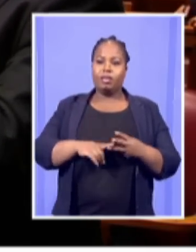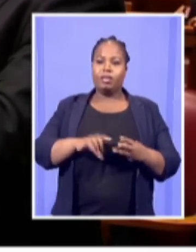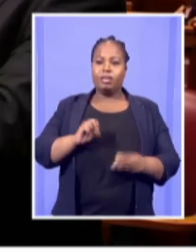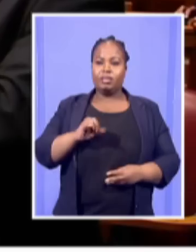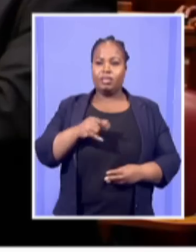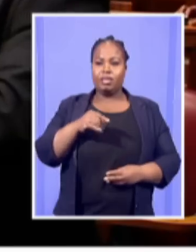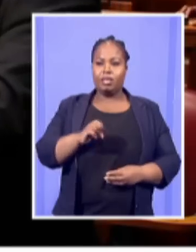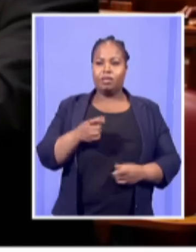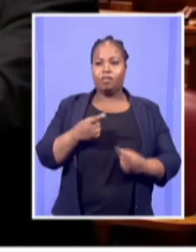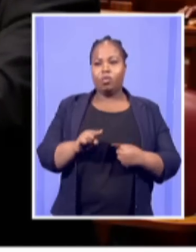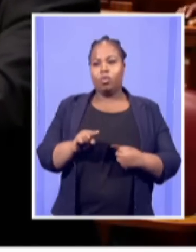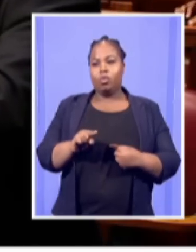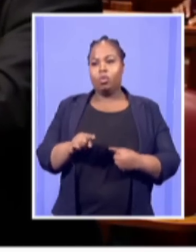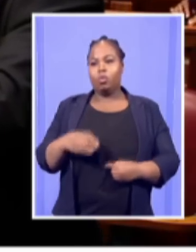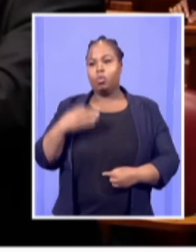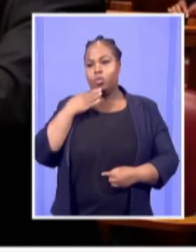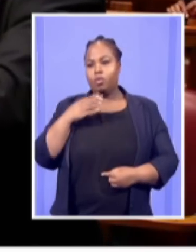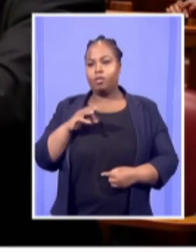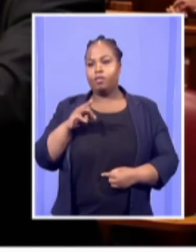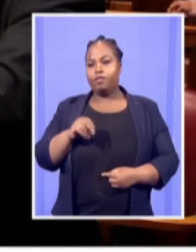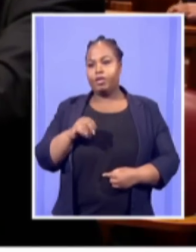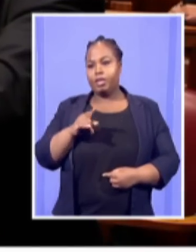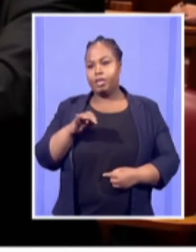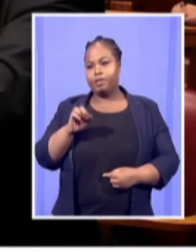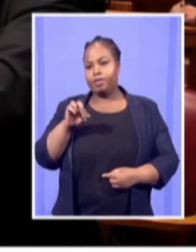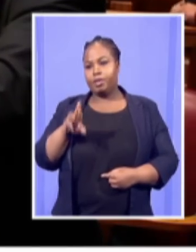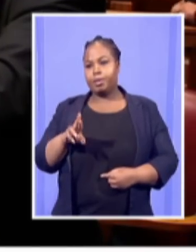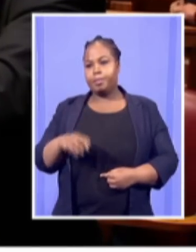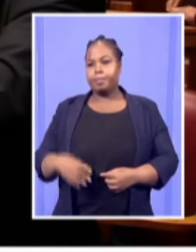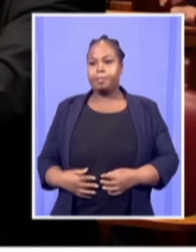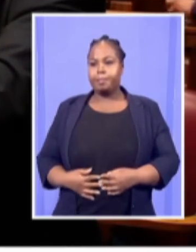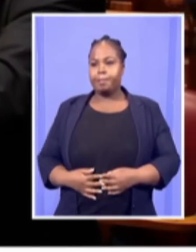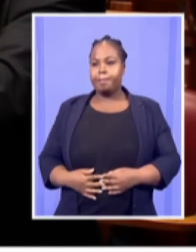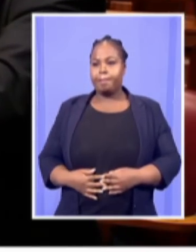for Advocate van der Heever. It's